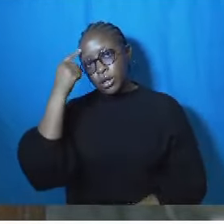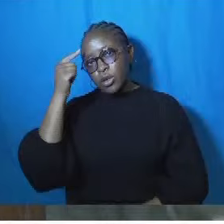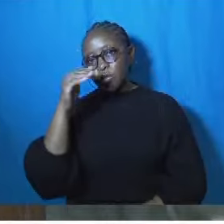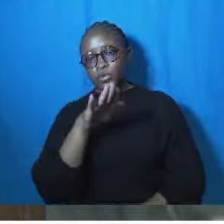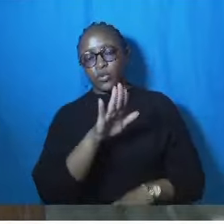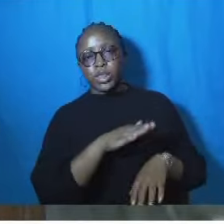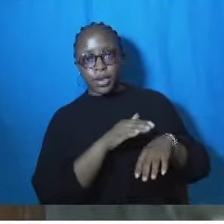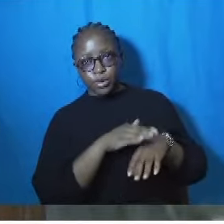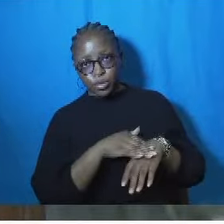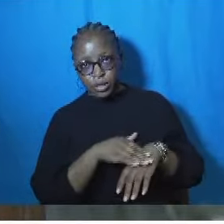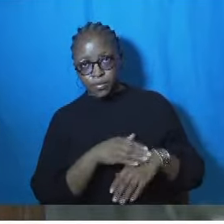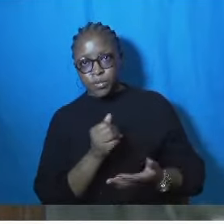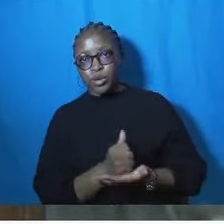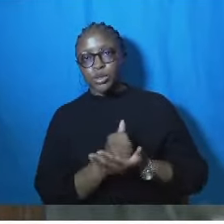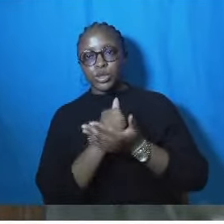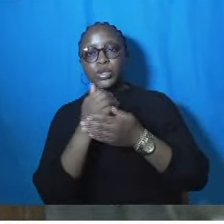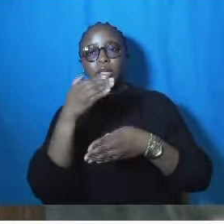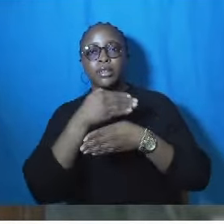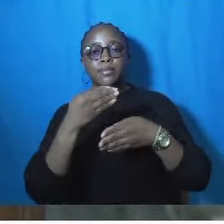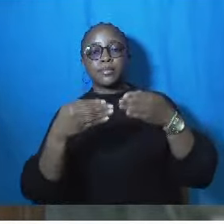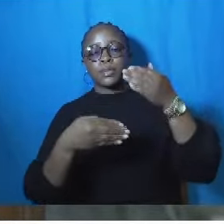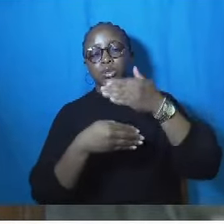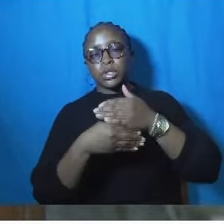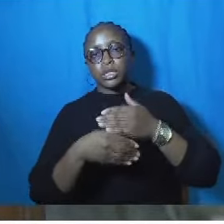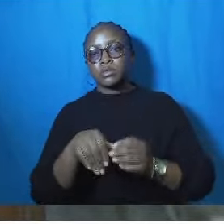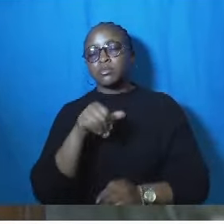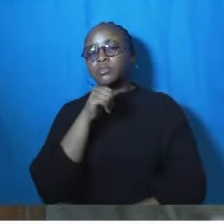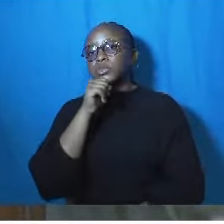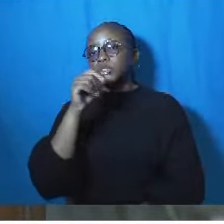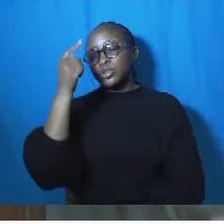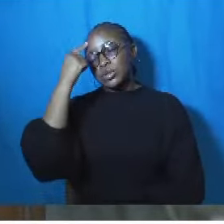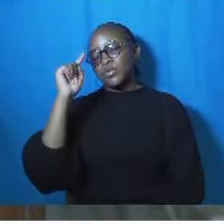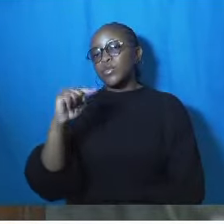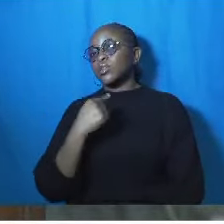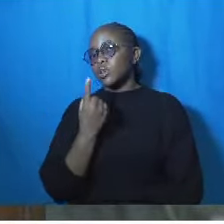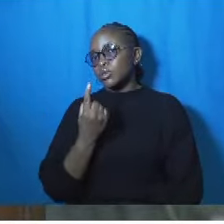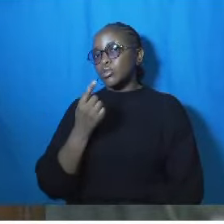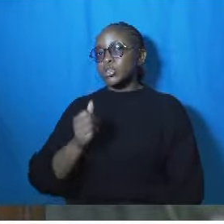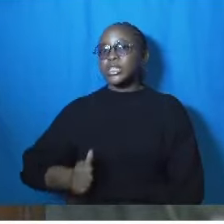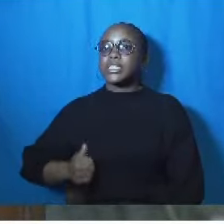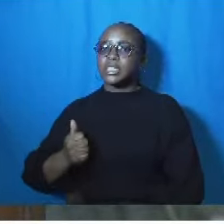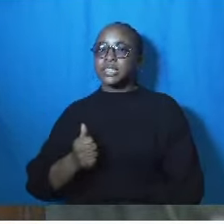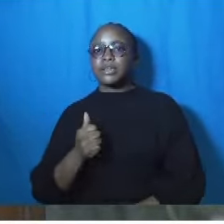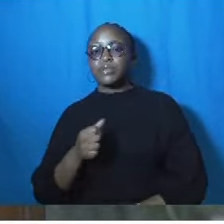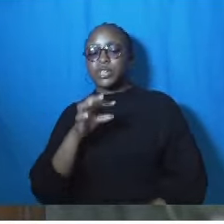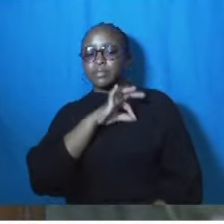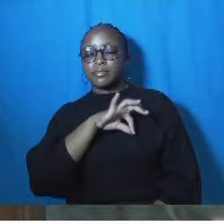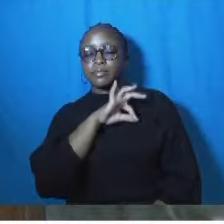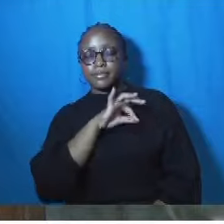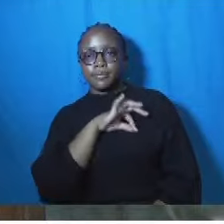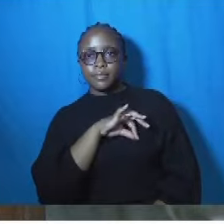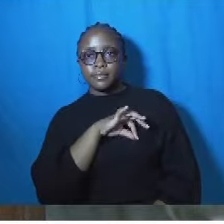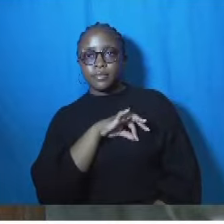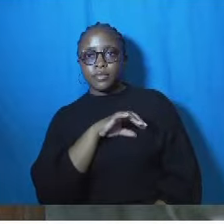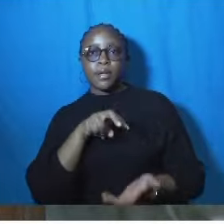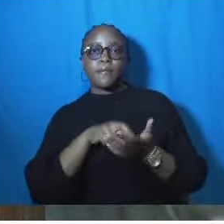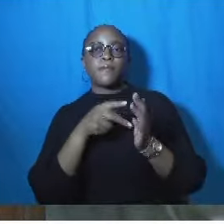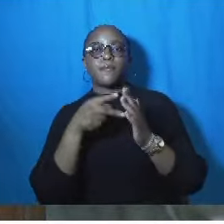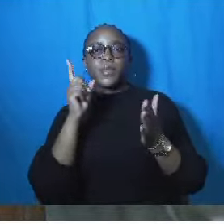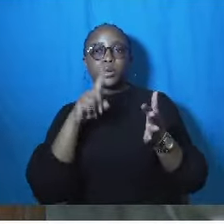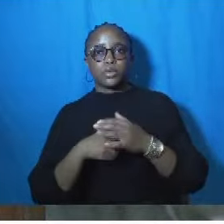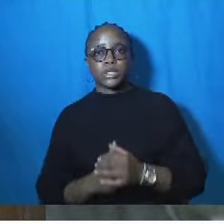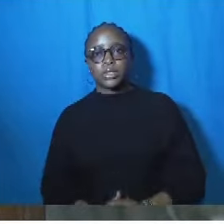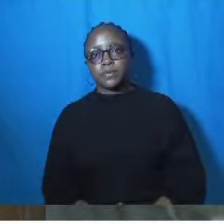up, not for our own selfish gain. That means we should not be a